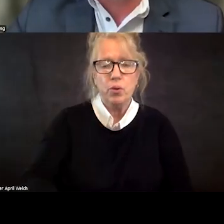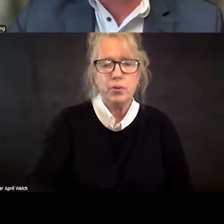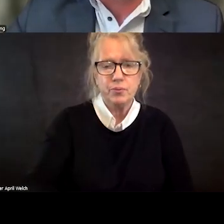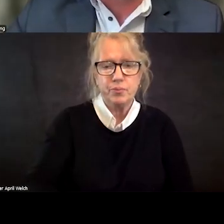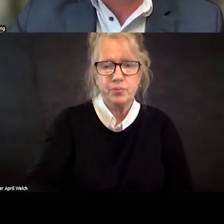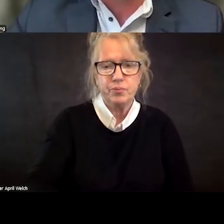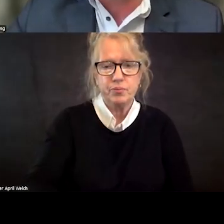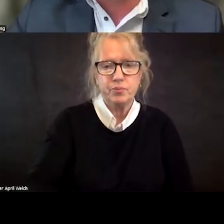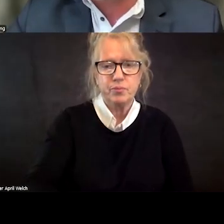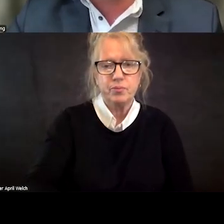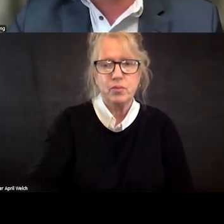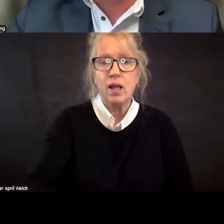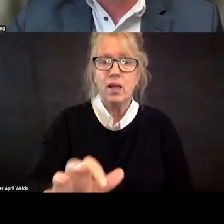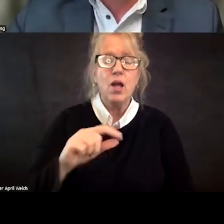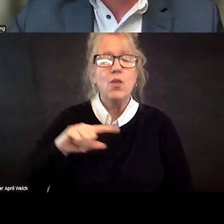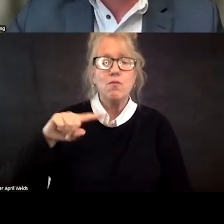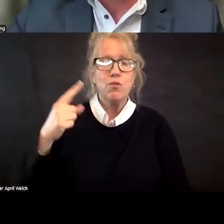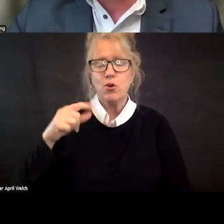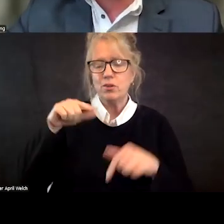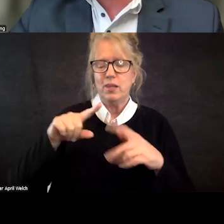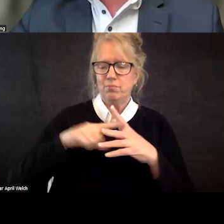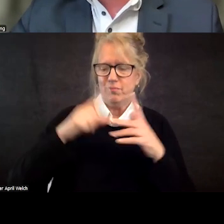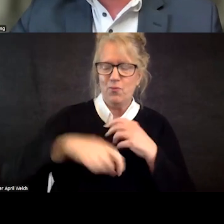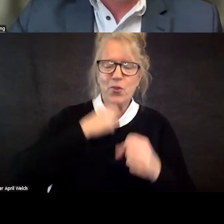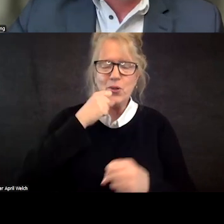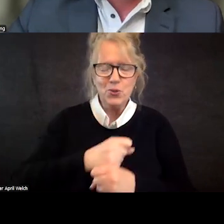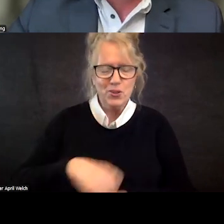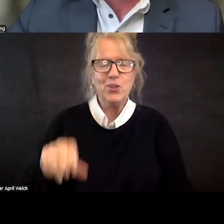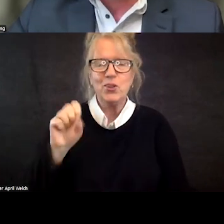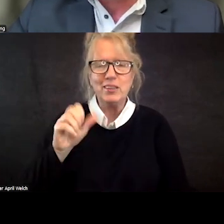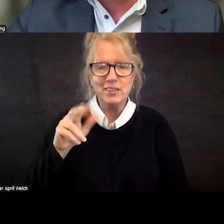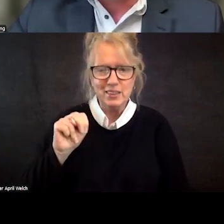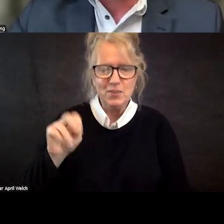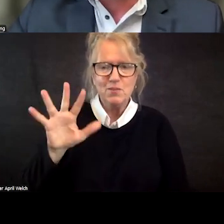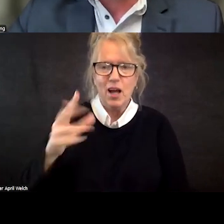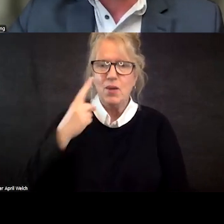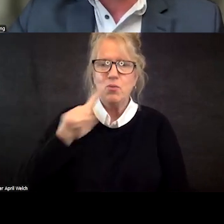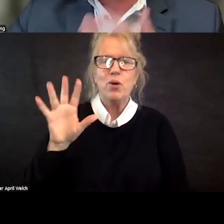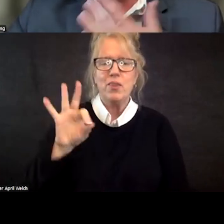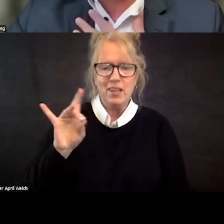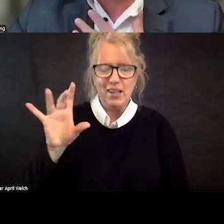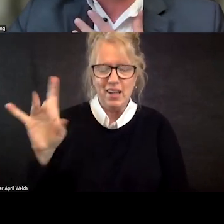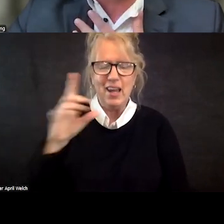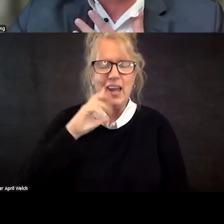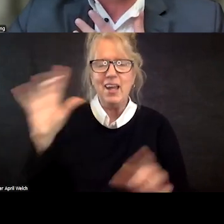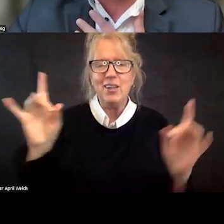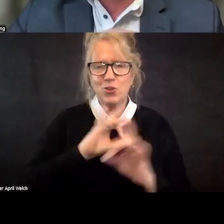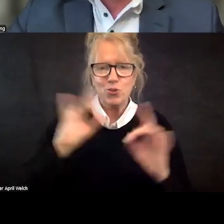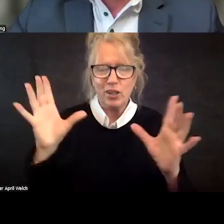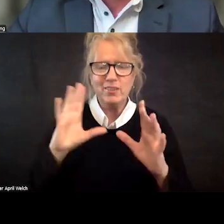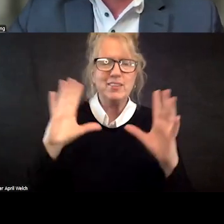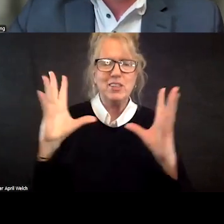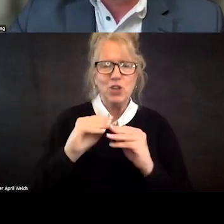episode of the season of the year, season 5 of the 90-day Crisis Jam episodes. I'm Dr. Chuck